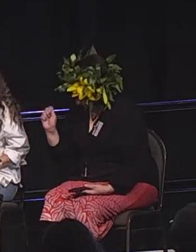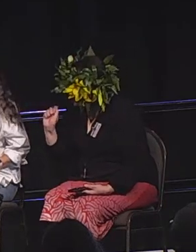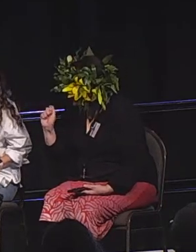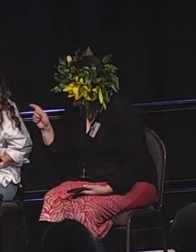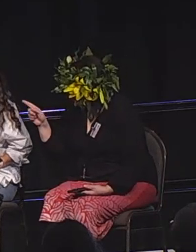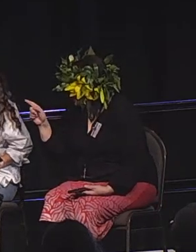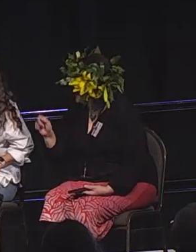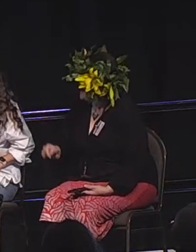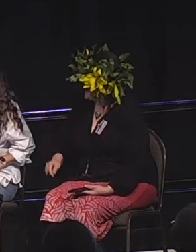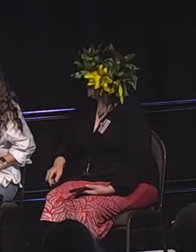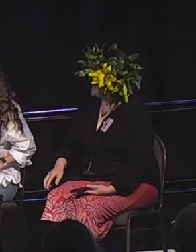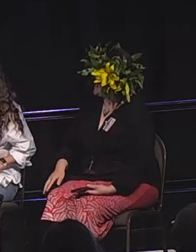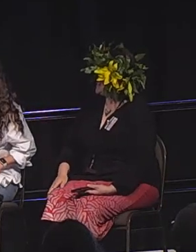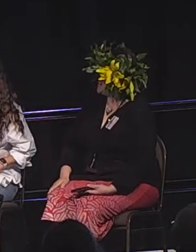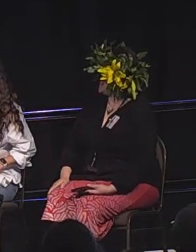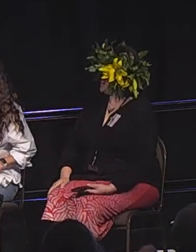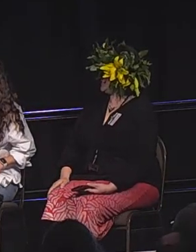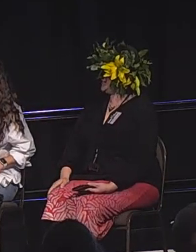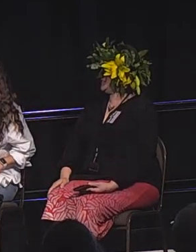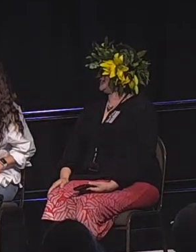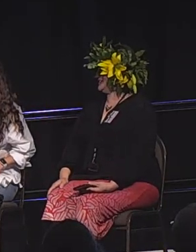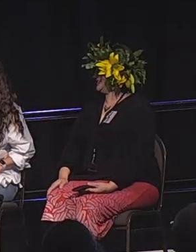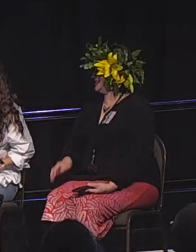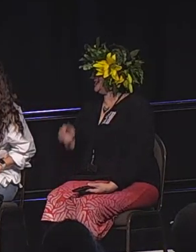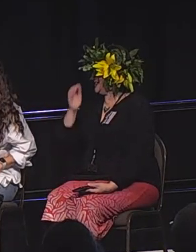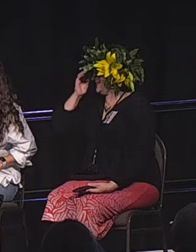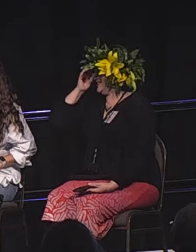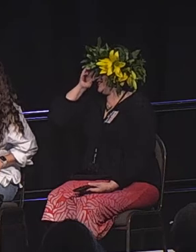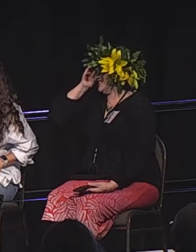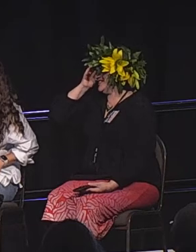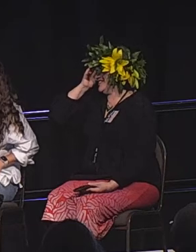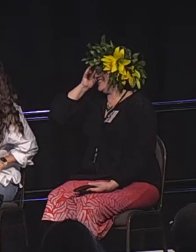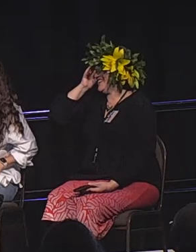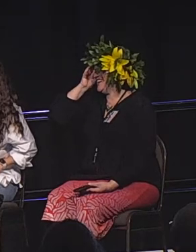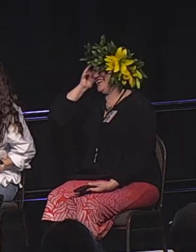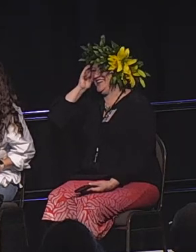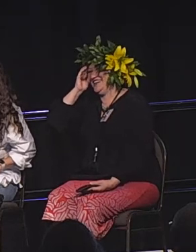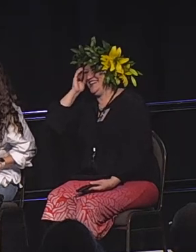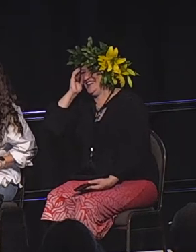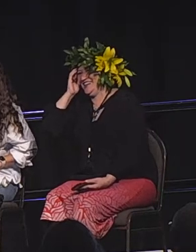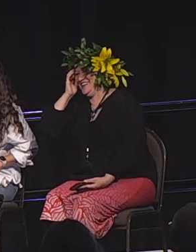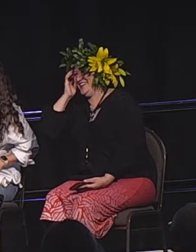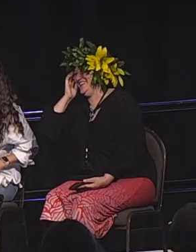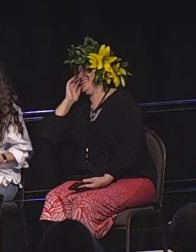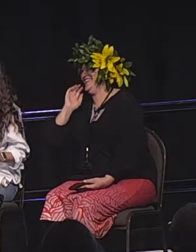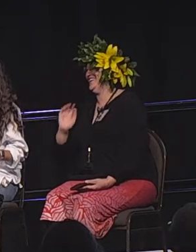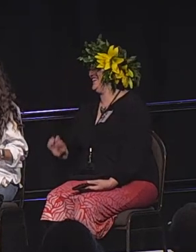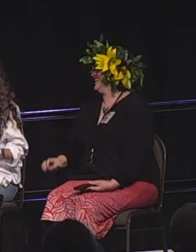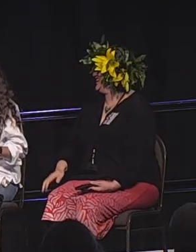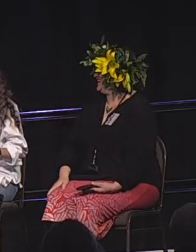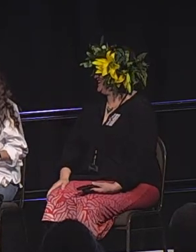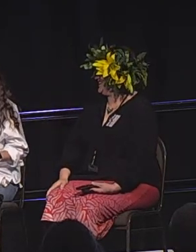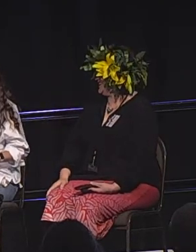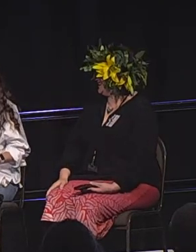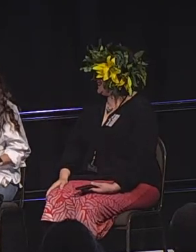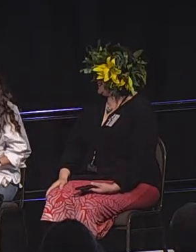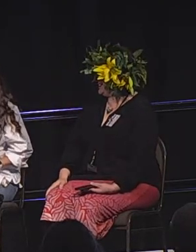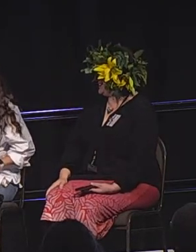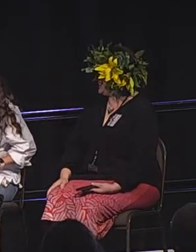laughs I donated it to a digital tour to supply laptops for the underprivileged